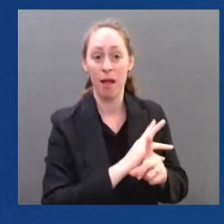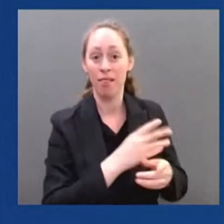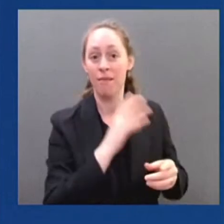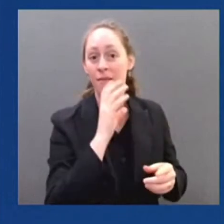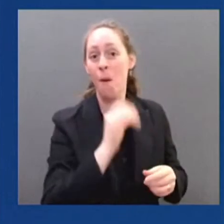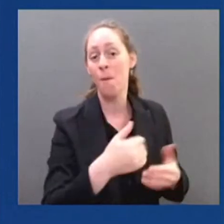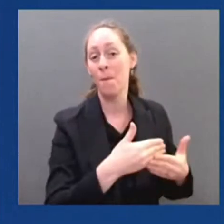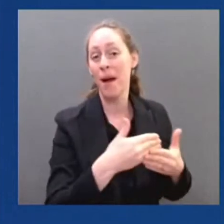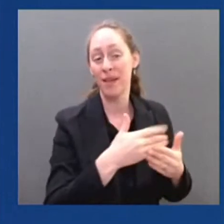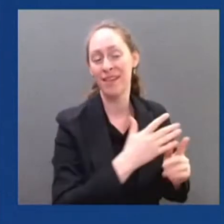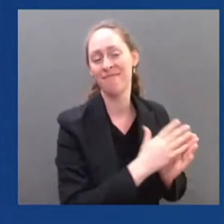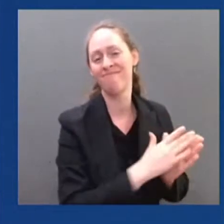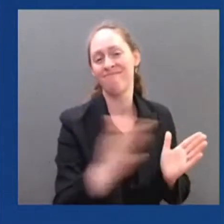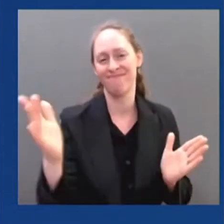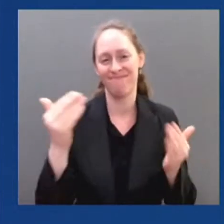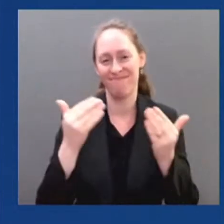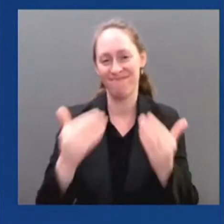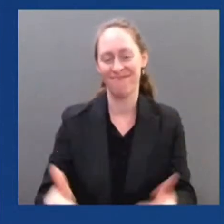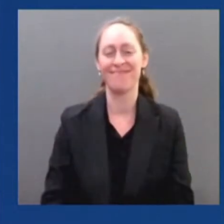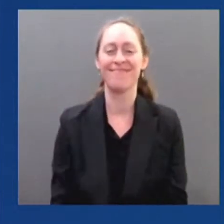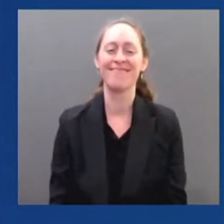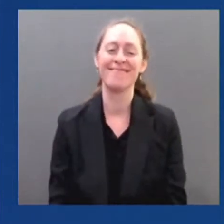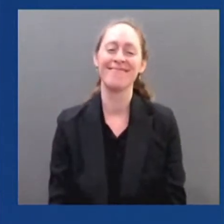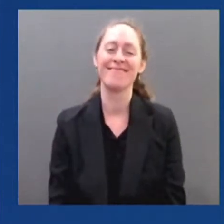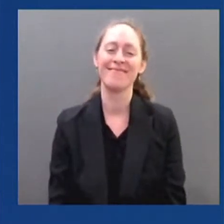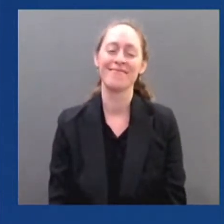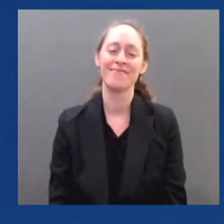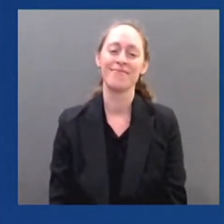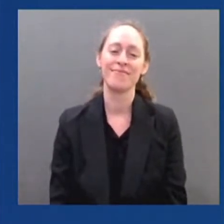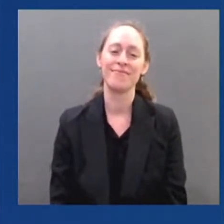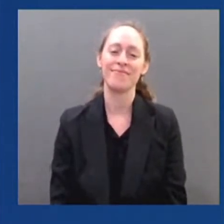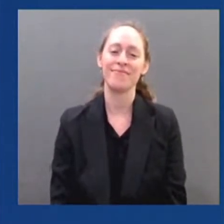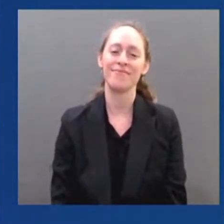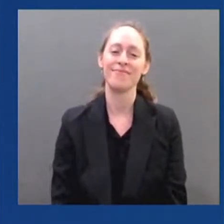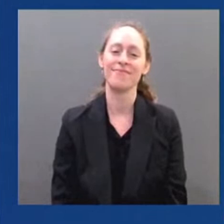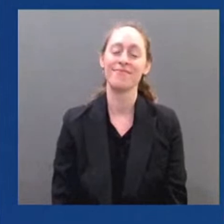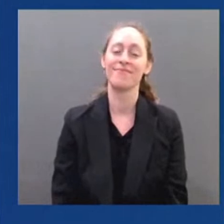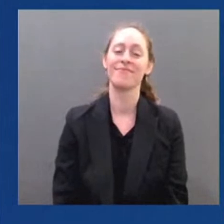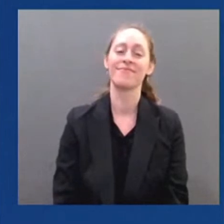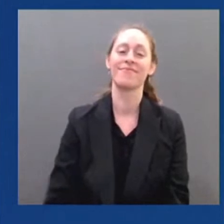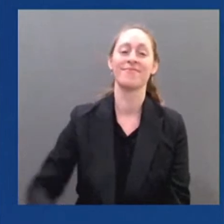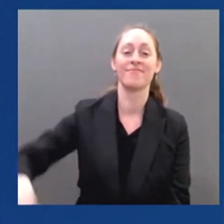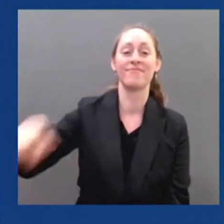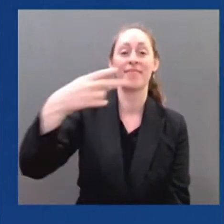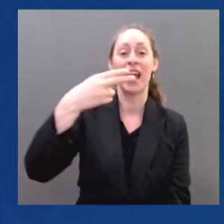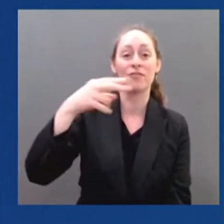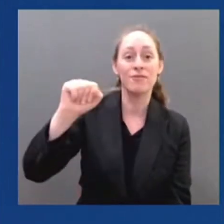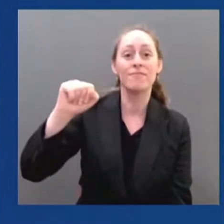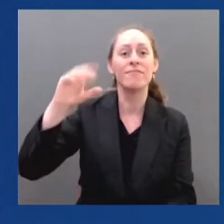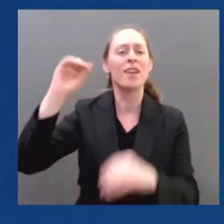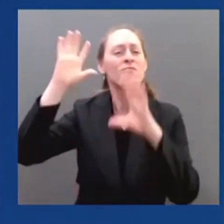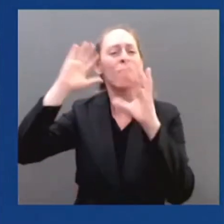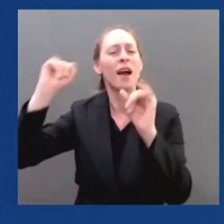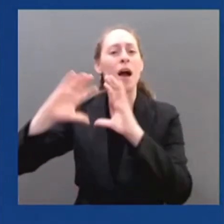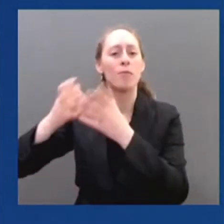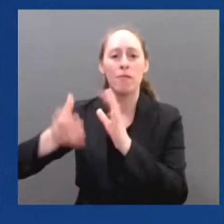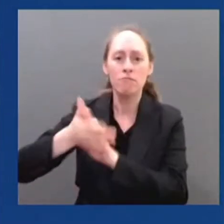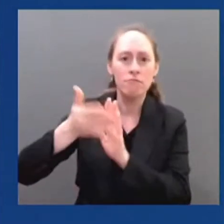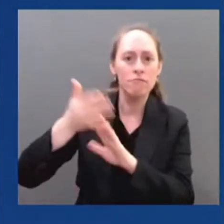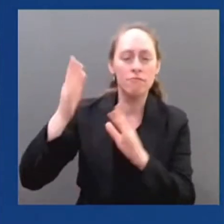and in the administration have been planning and preparing for this moment for a long time. When the president took office, he made a